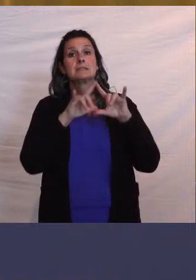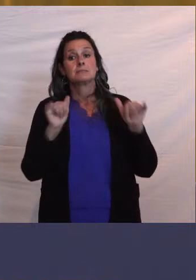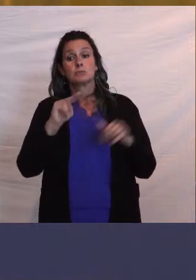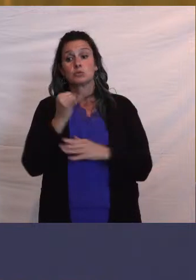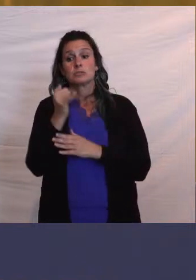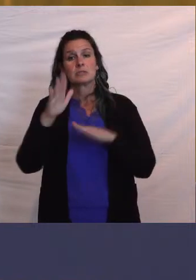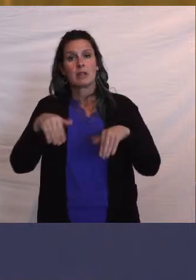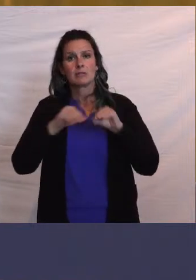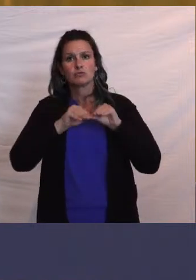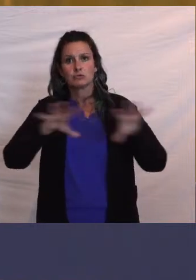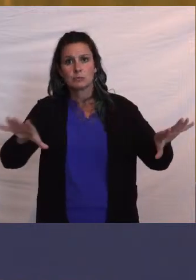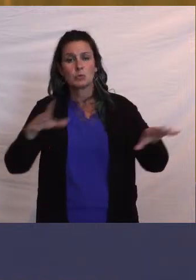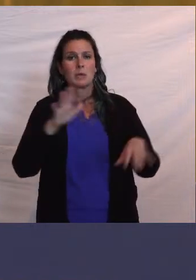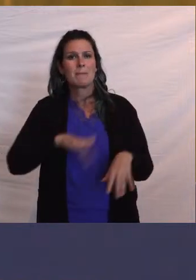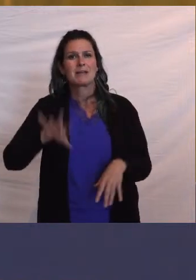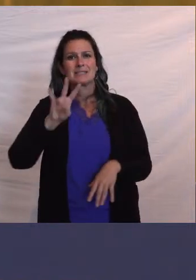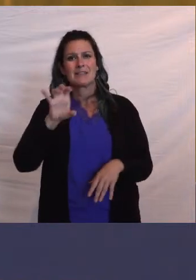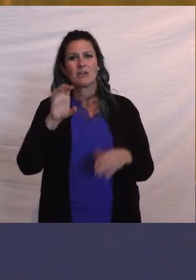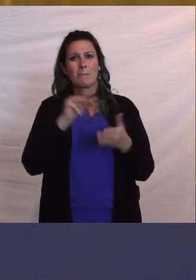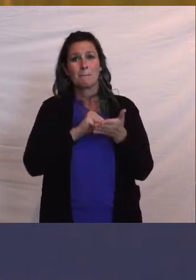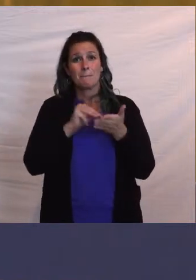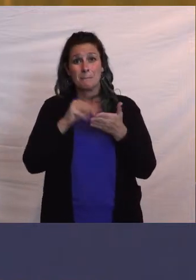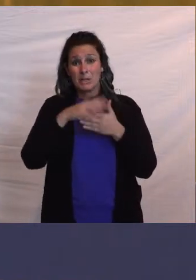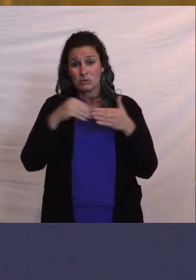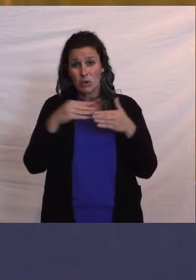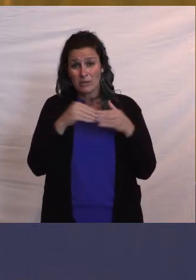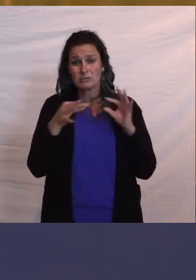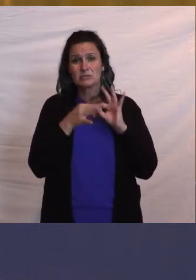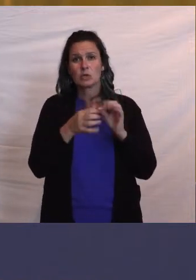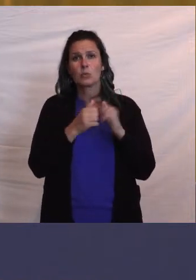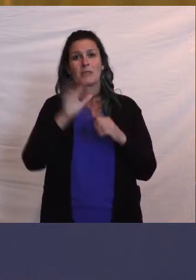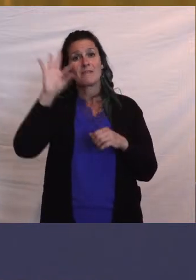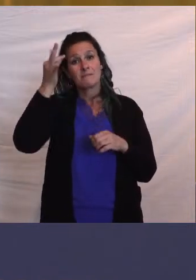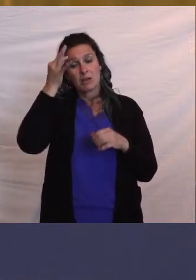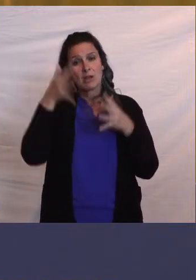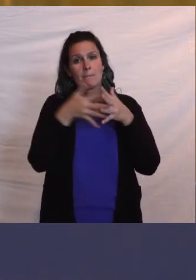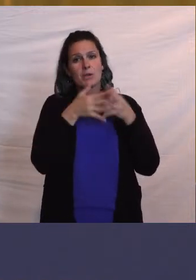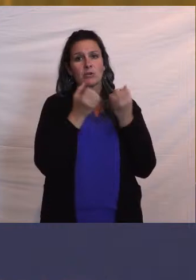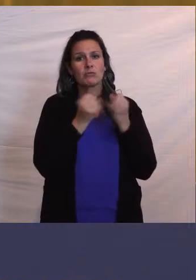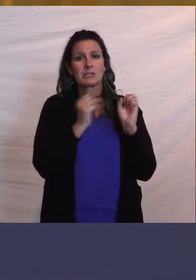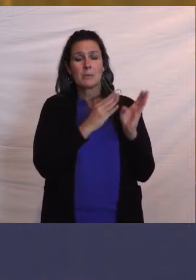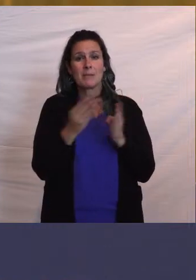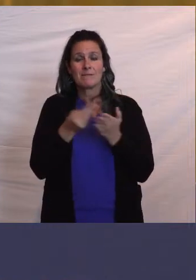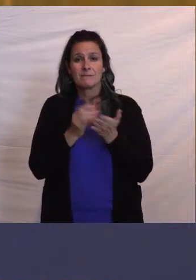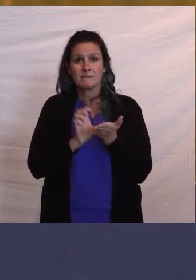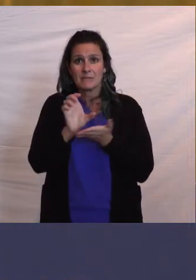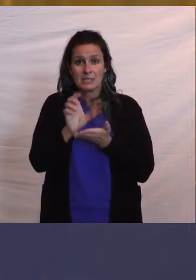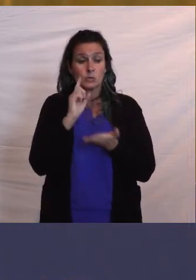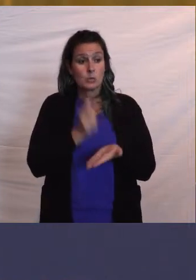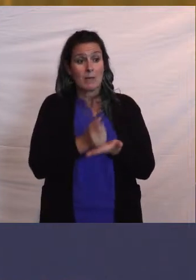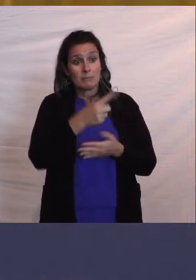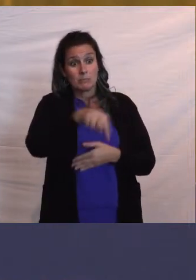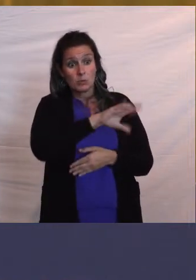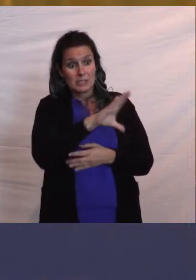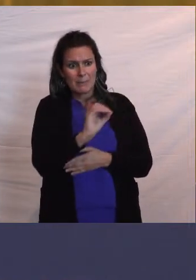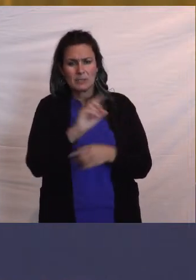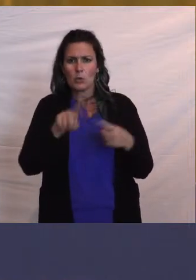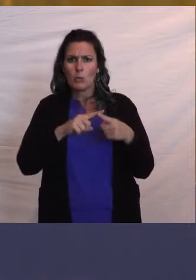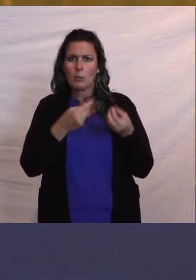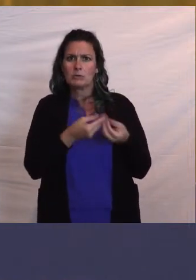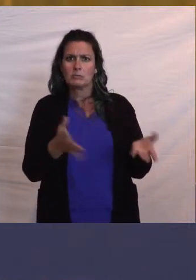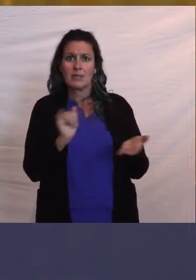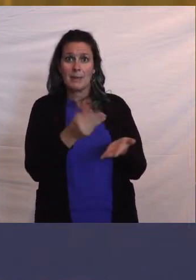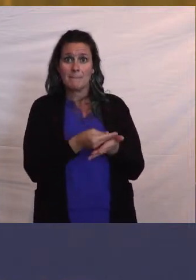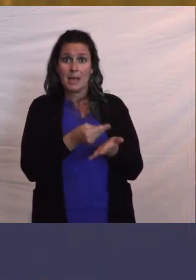yet to distribute roughly $700 million in federal American Rescue Plan funds intended to help their companies. When will that money be made